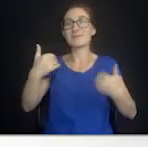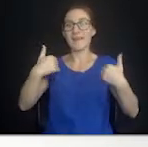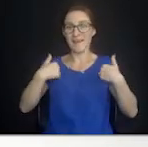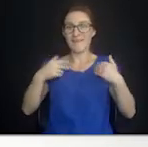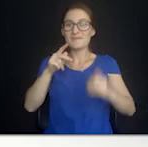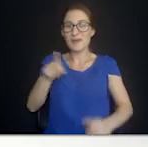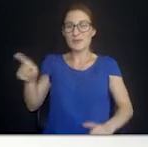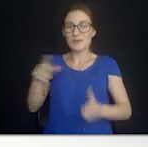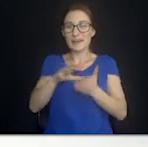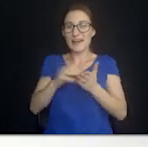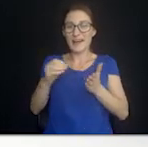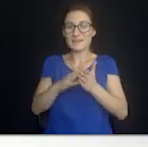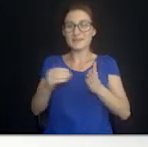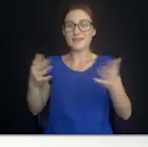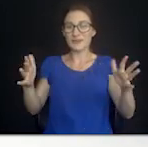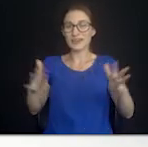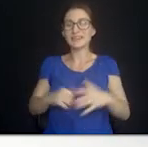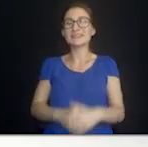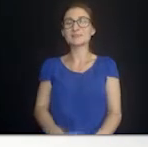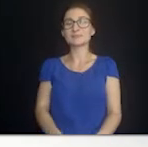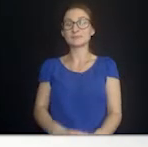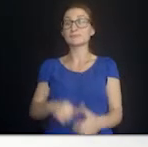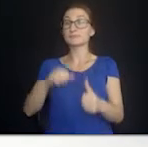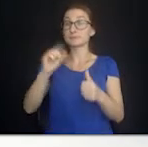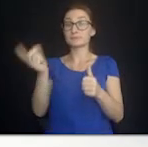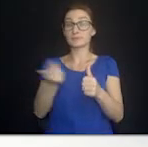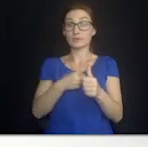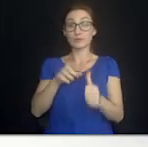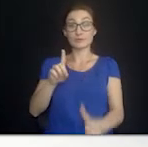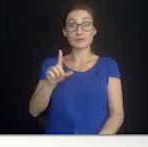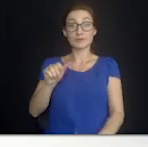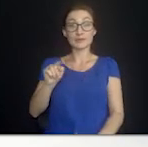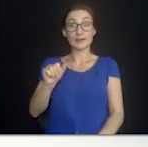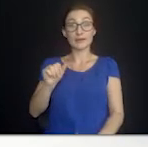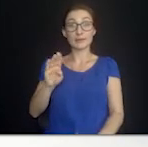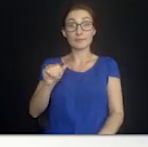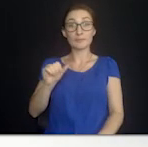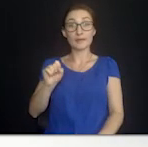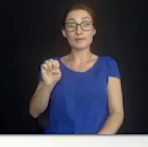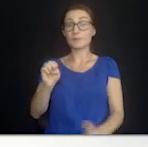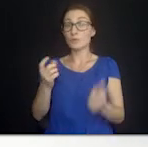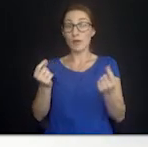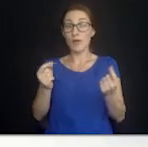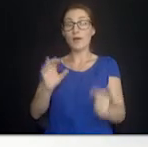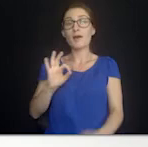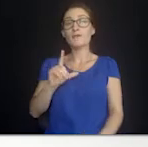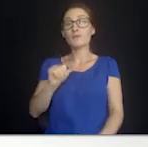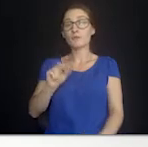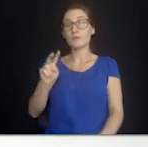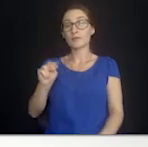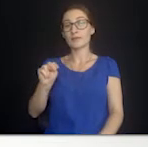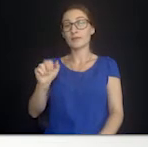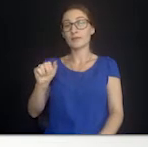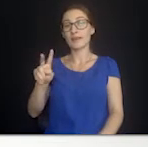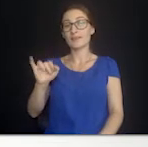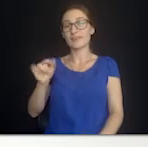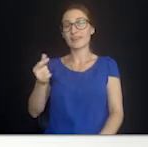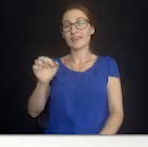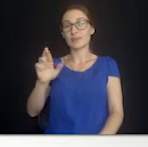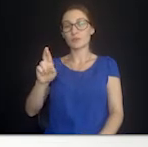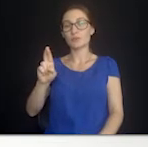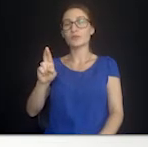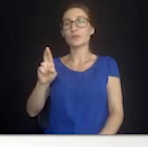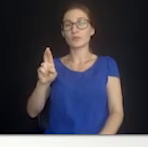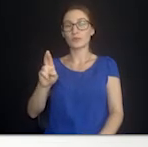So I was like, I got that covered. So the first database is our Florida Navigator. Our Florida Navigator